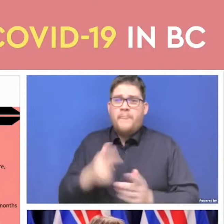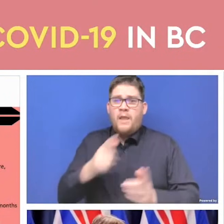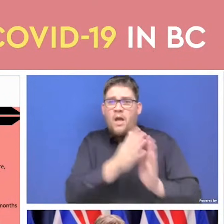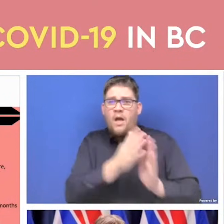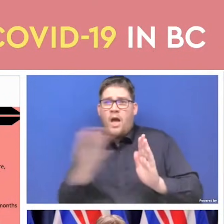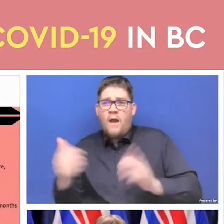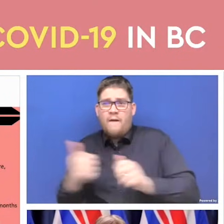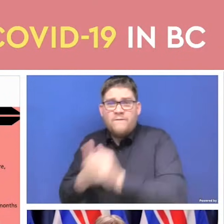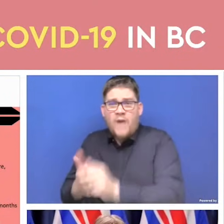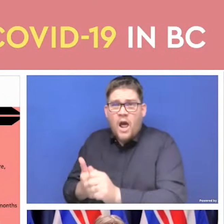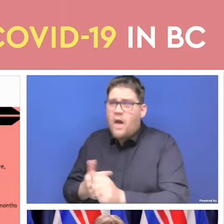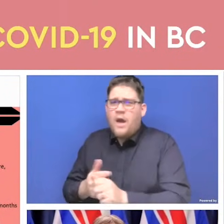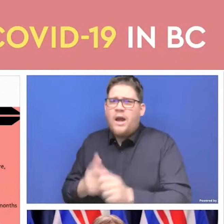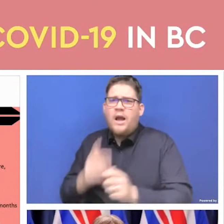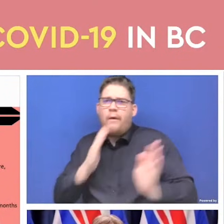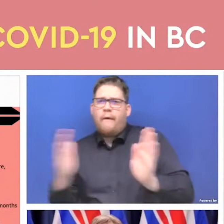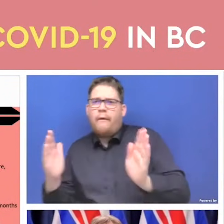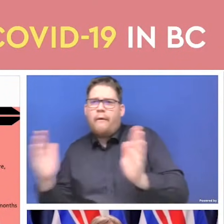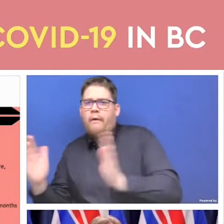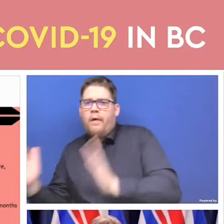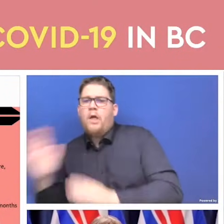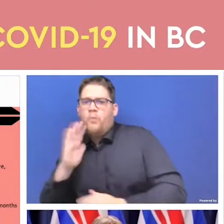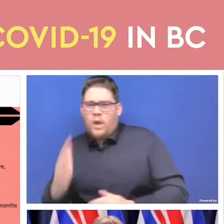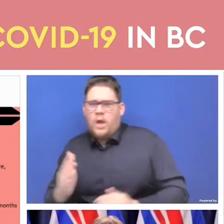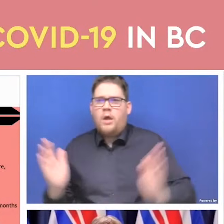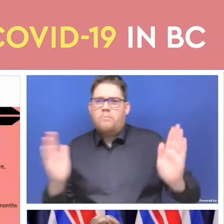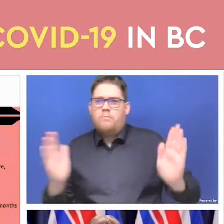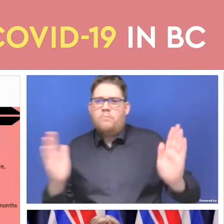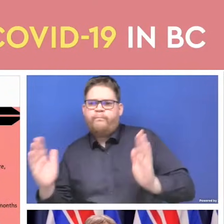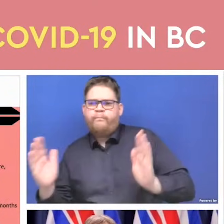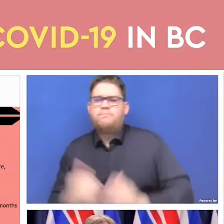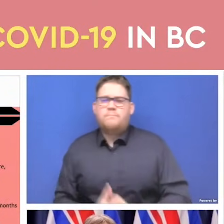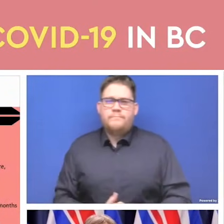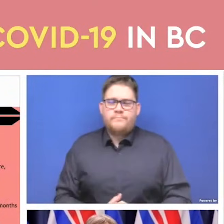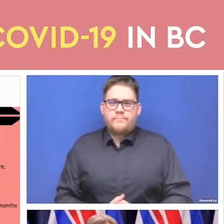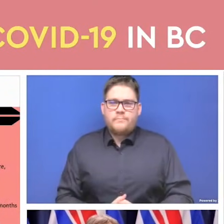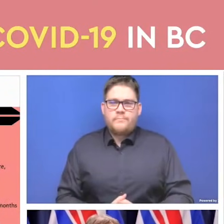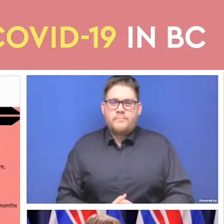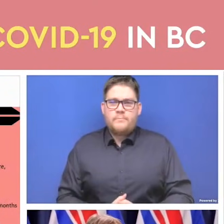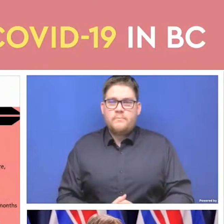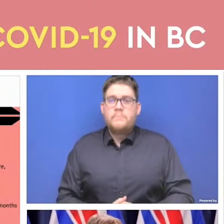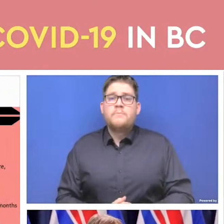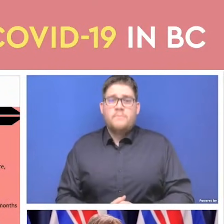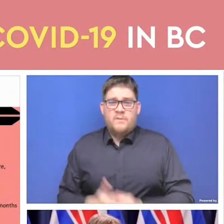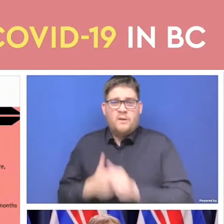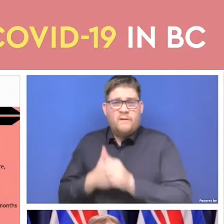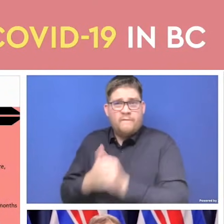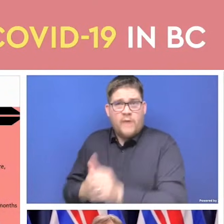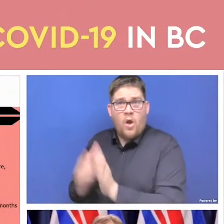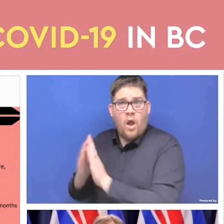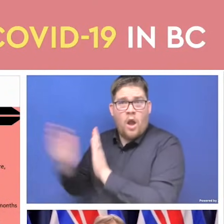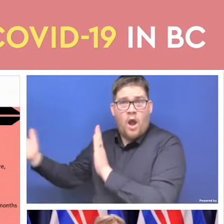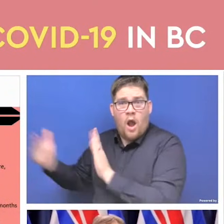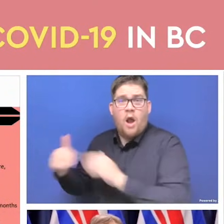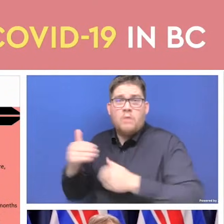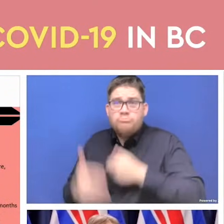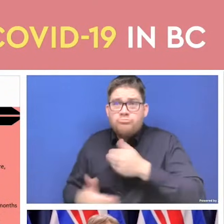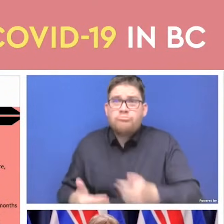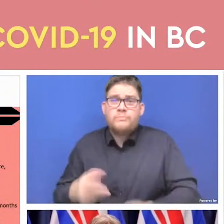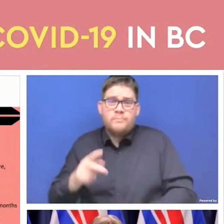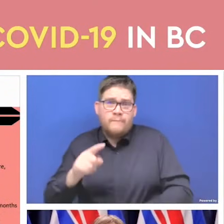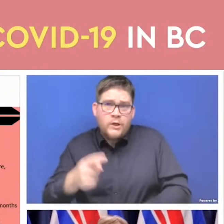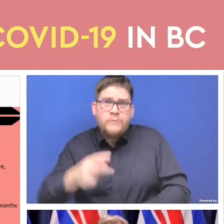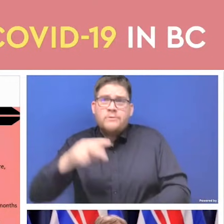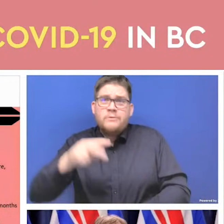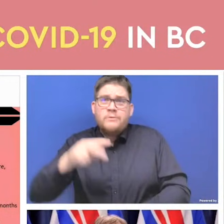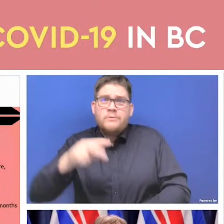booster. And as that activity continues with our vaccination campaign, we will continue to have a need for